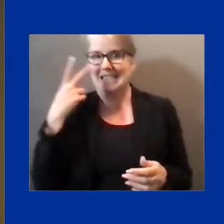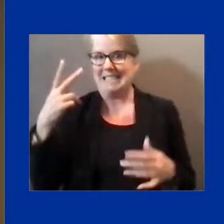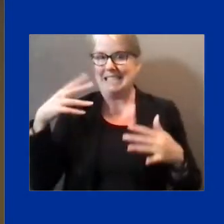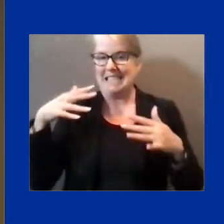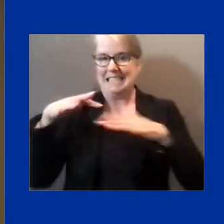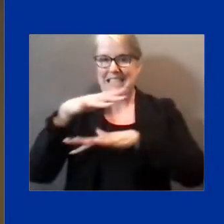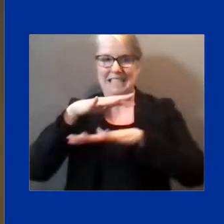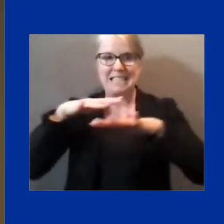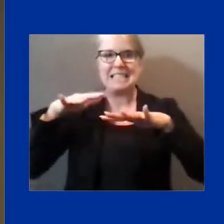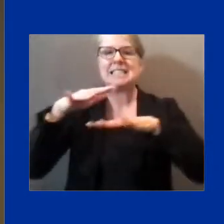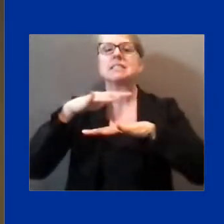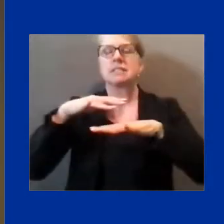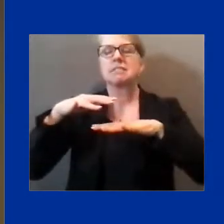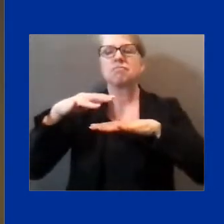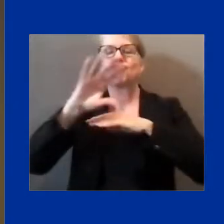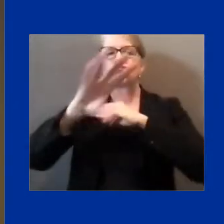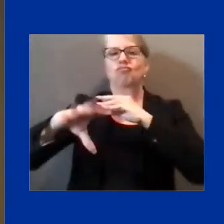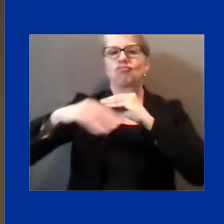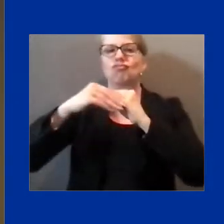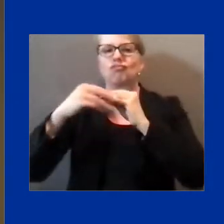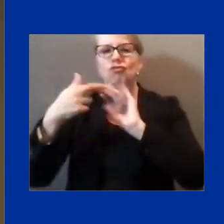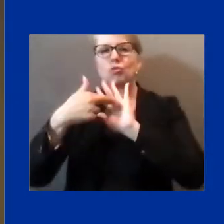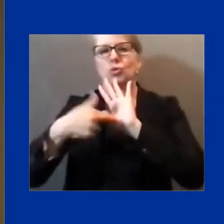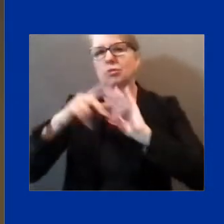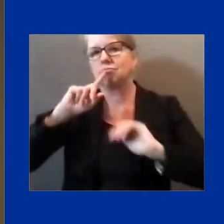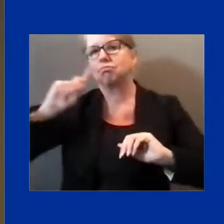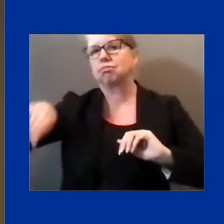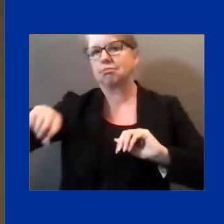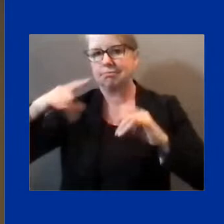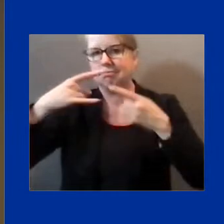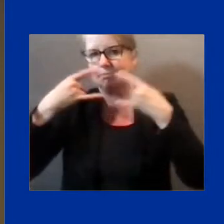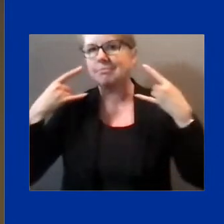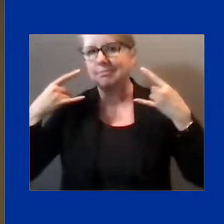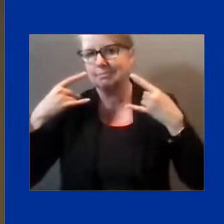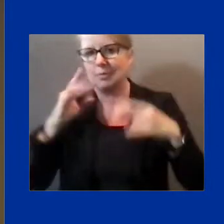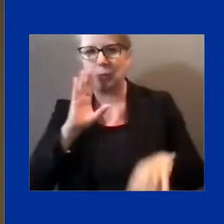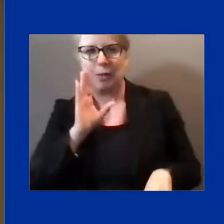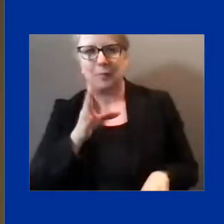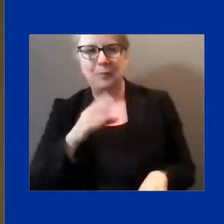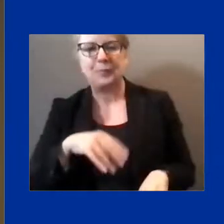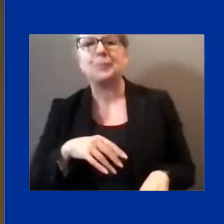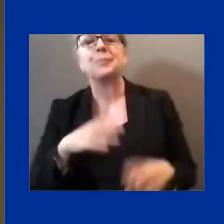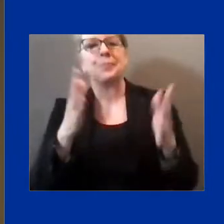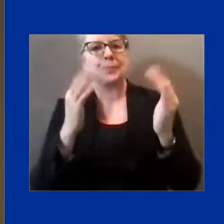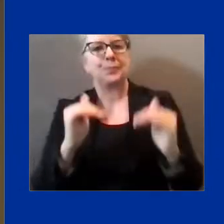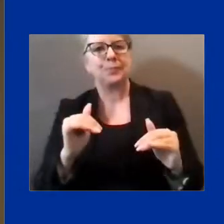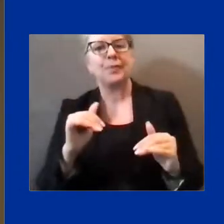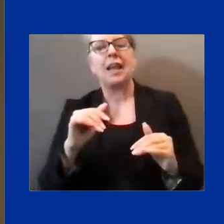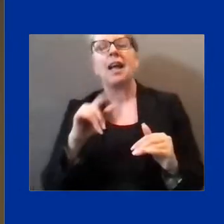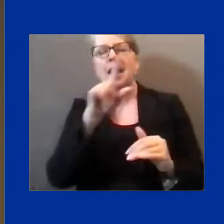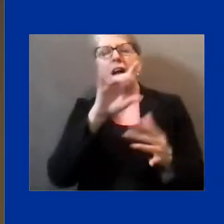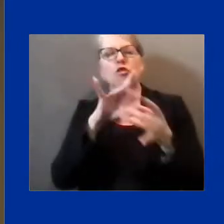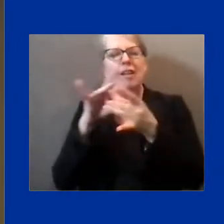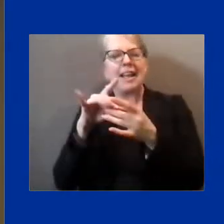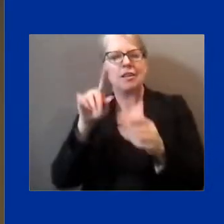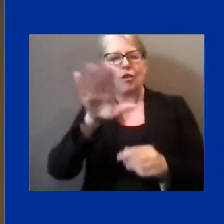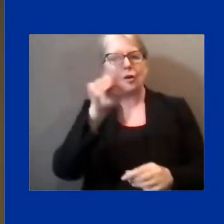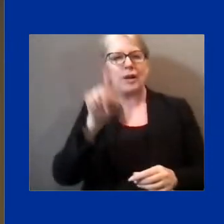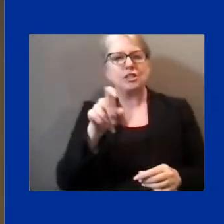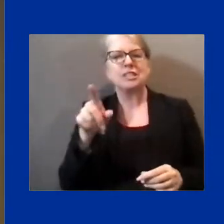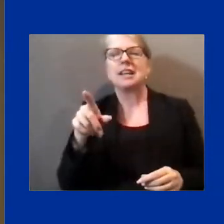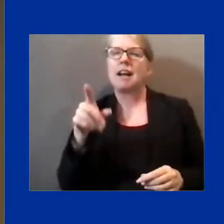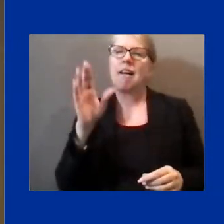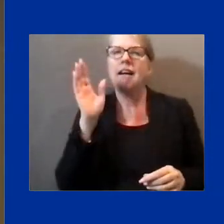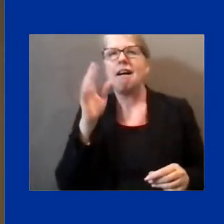take an additional step and make it mandatory. And related to that, I heard you say, some people look